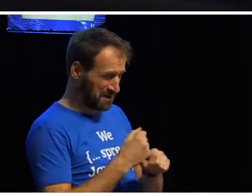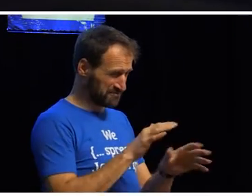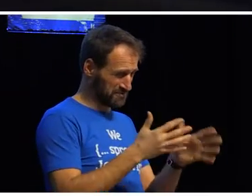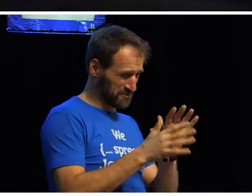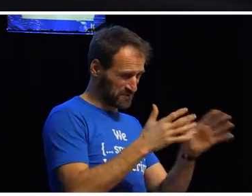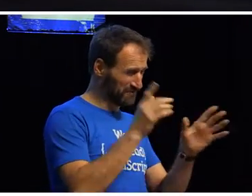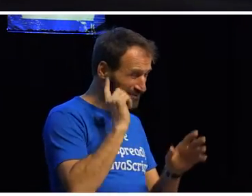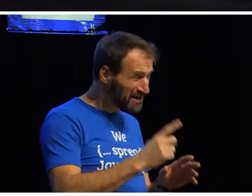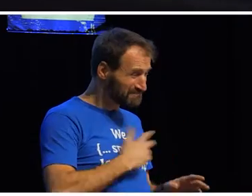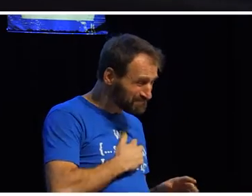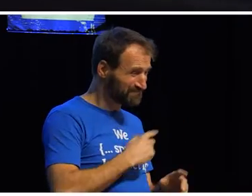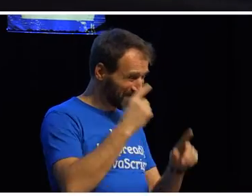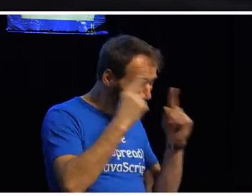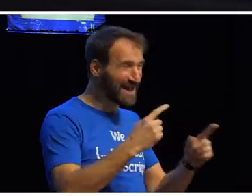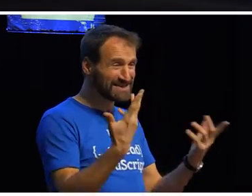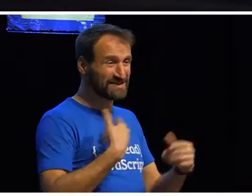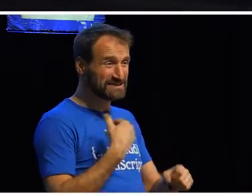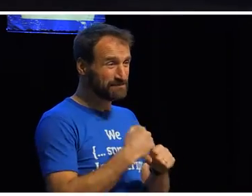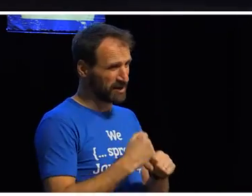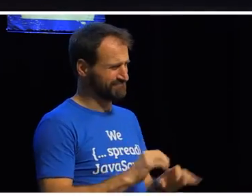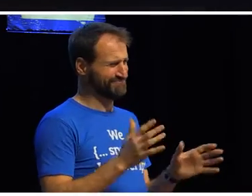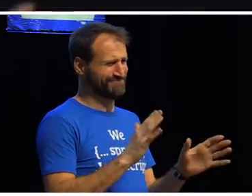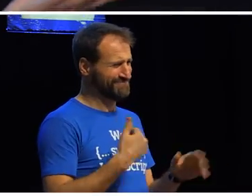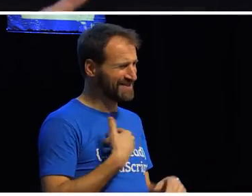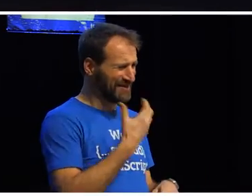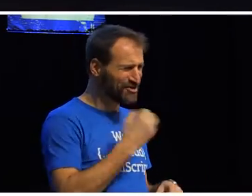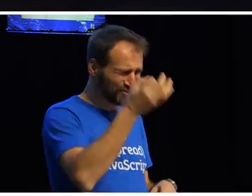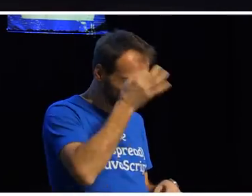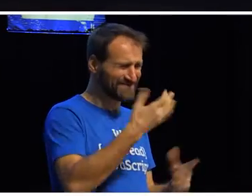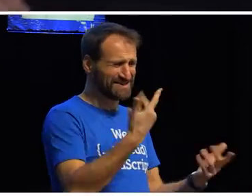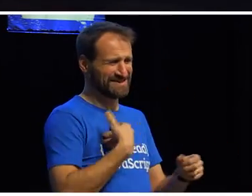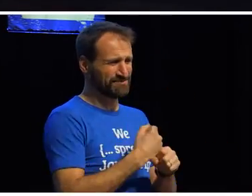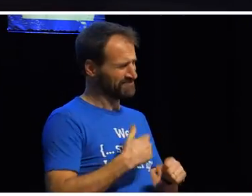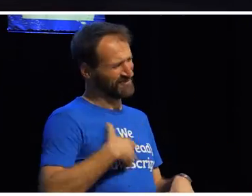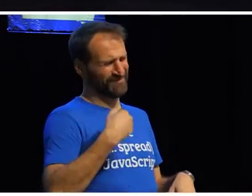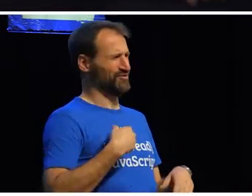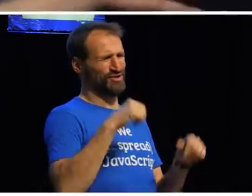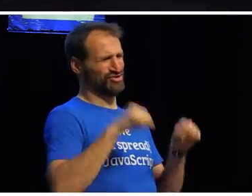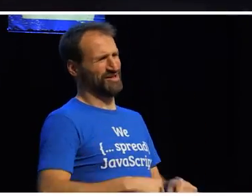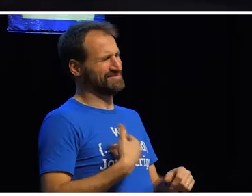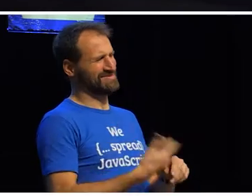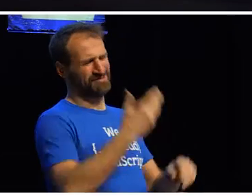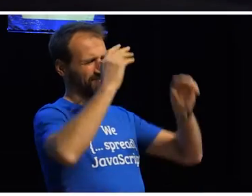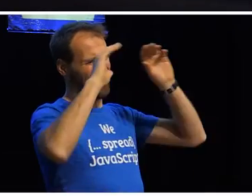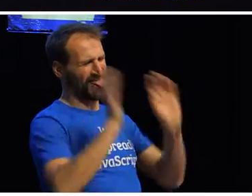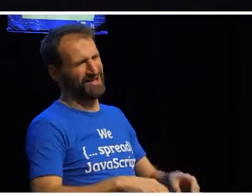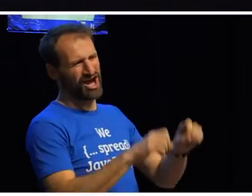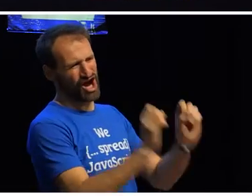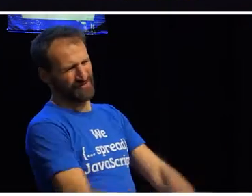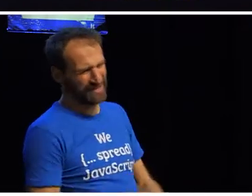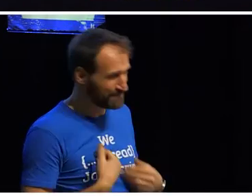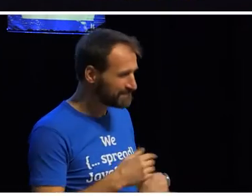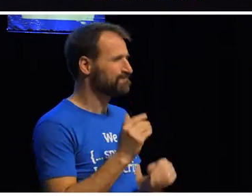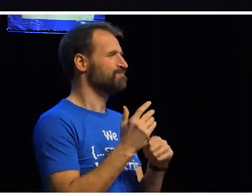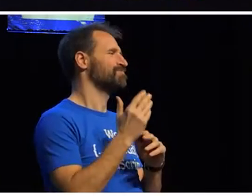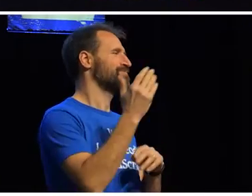really, right? It's not really something I wanted to do. So I kind of forgot about it. I just gave up. And later on,